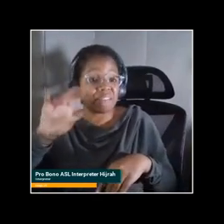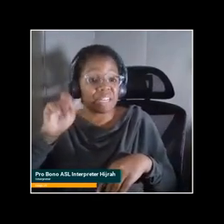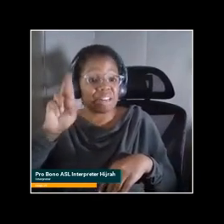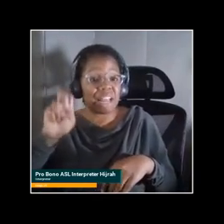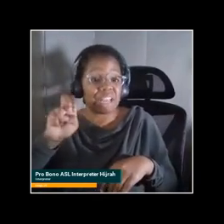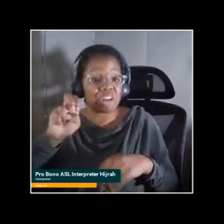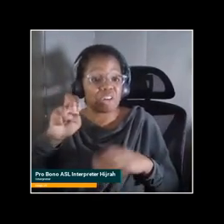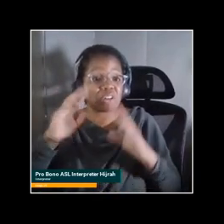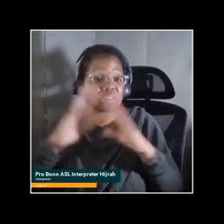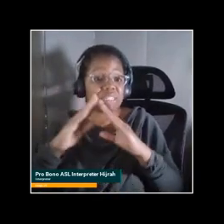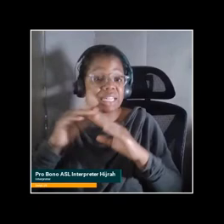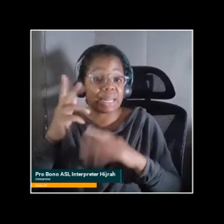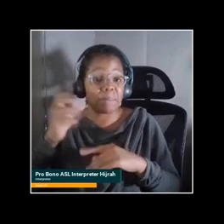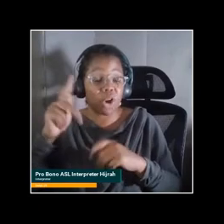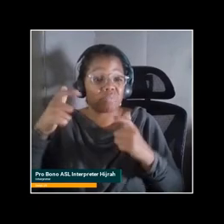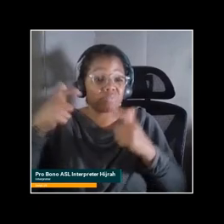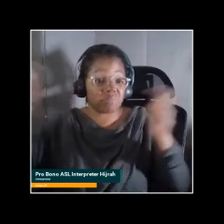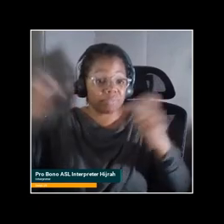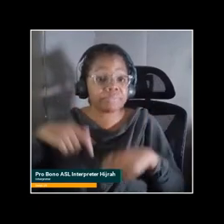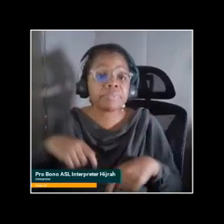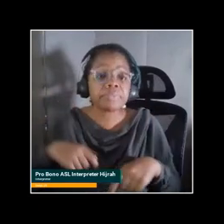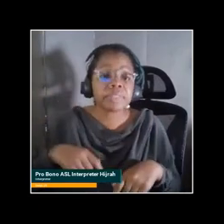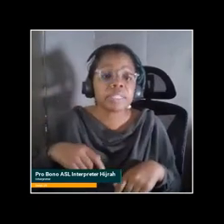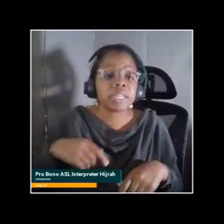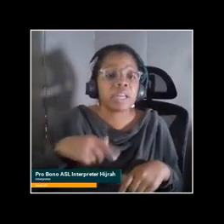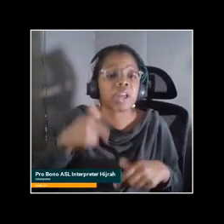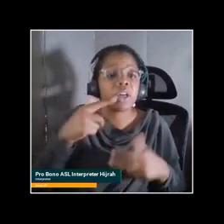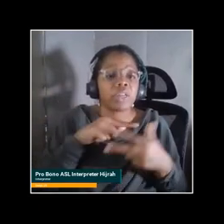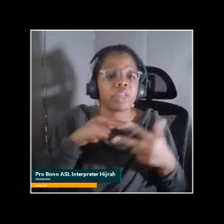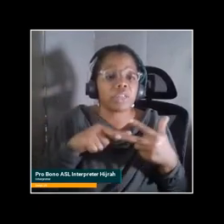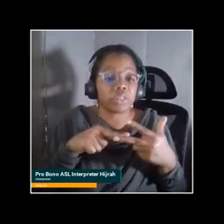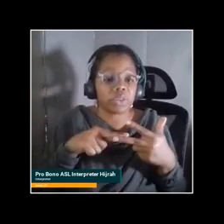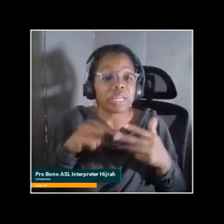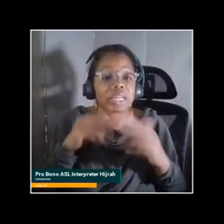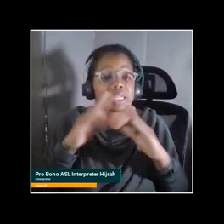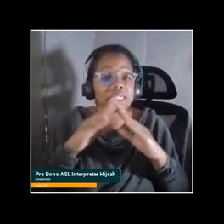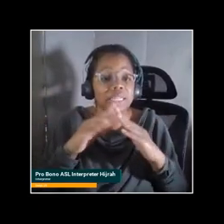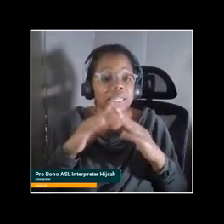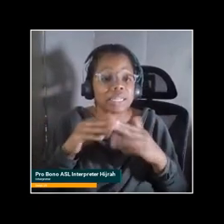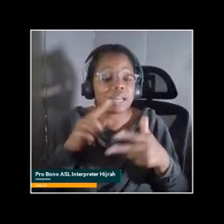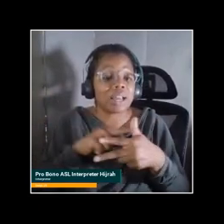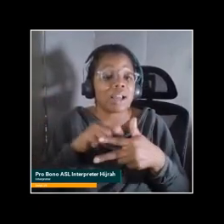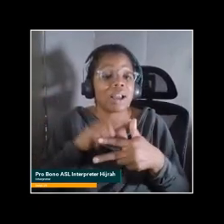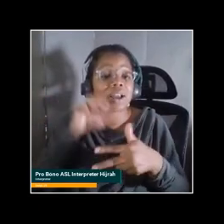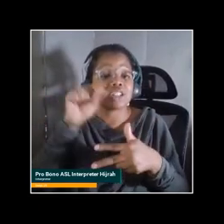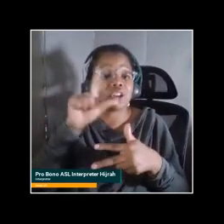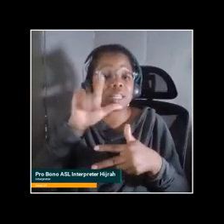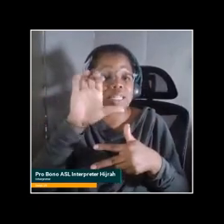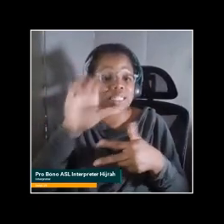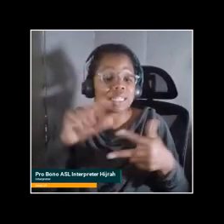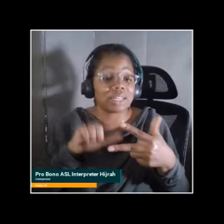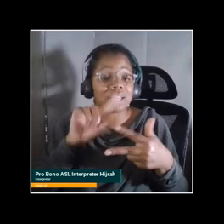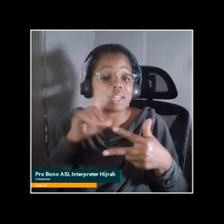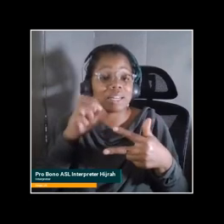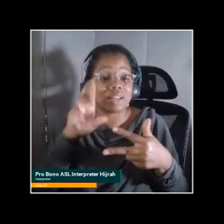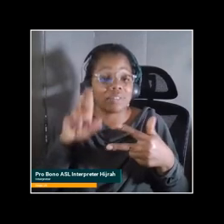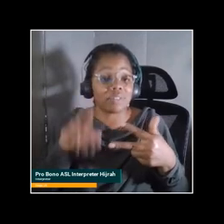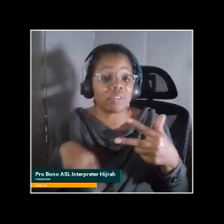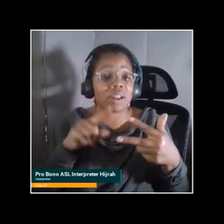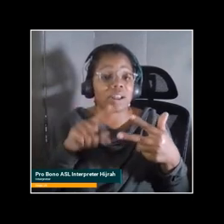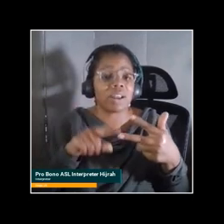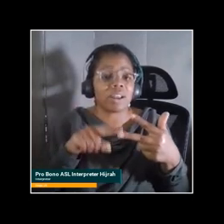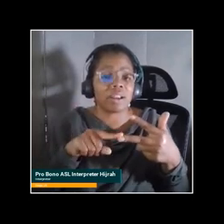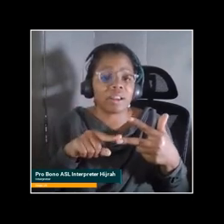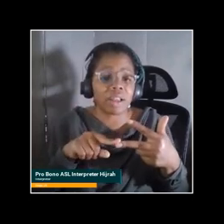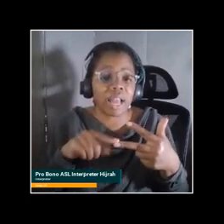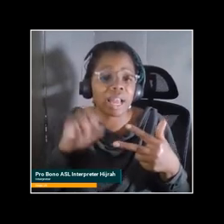park. So the three cities we select are Salt Lake City, Denver, and Evanston, Wyoming. As you can see